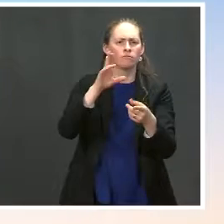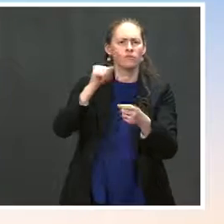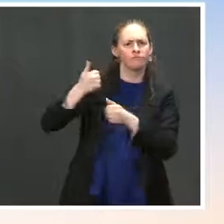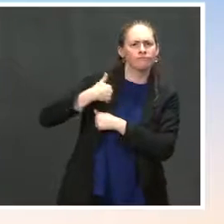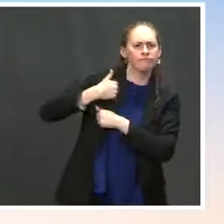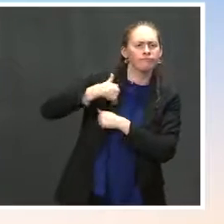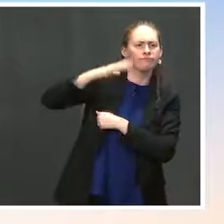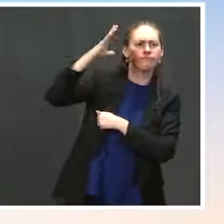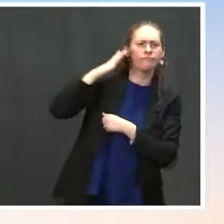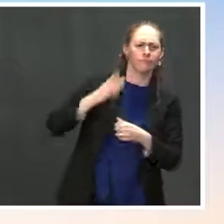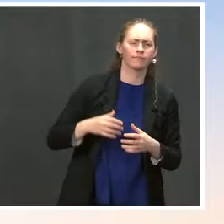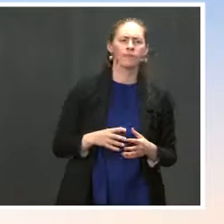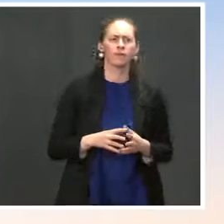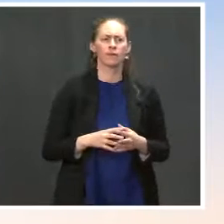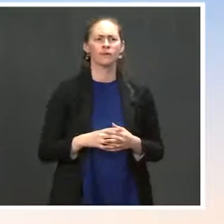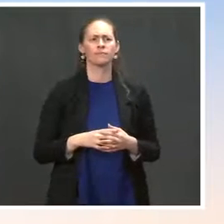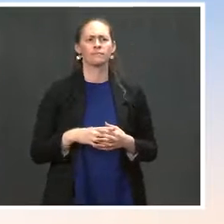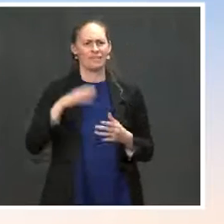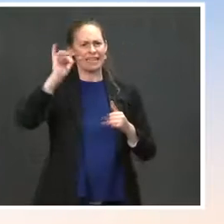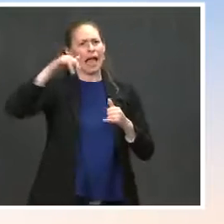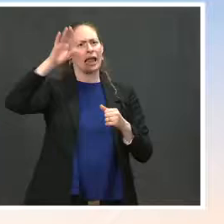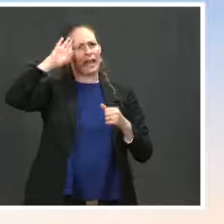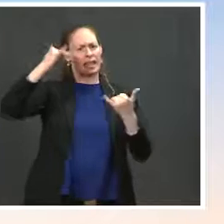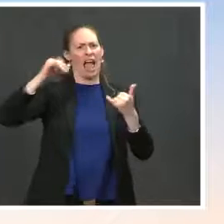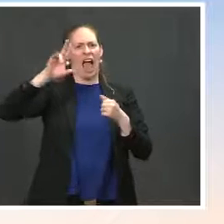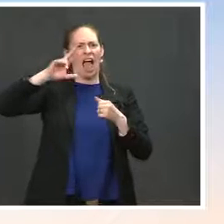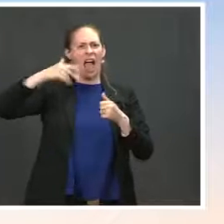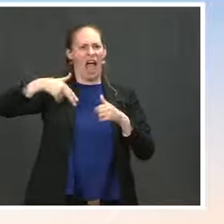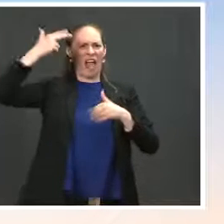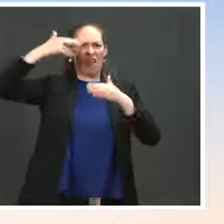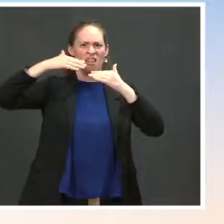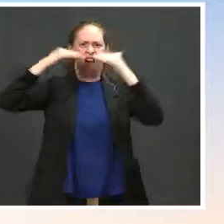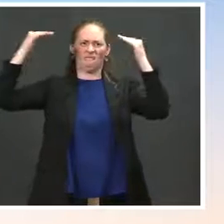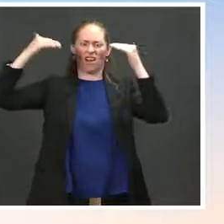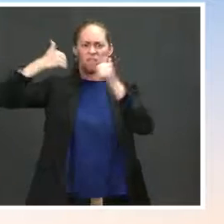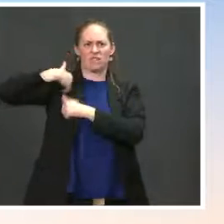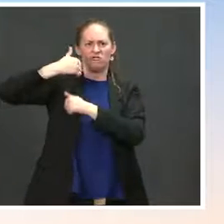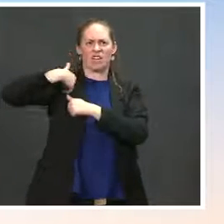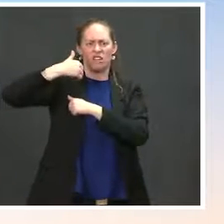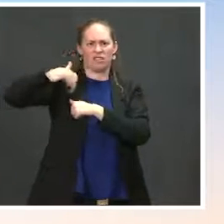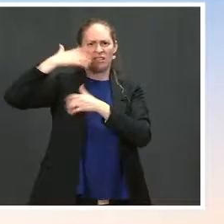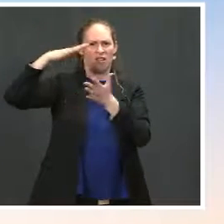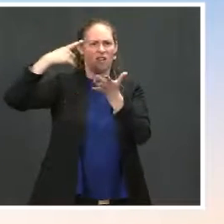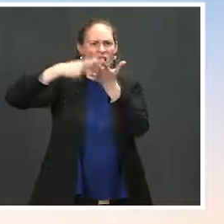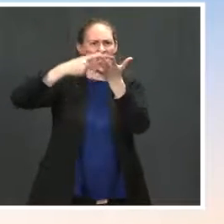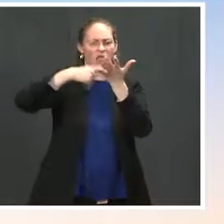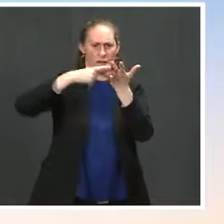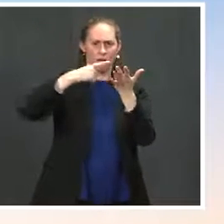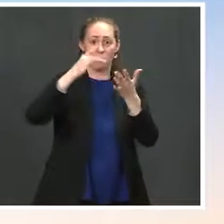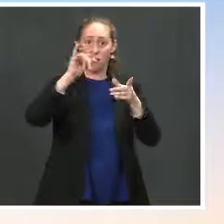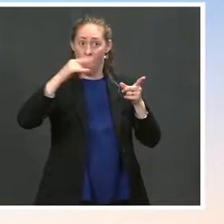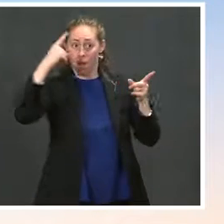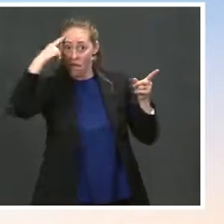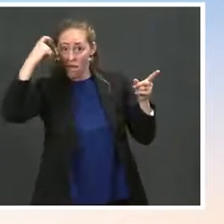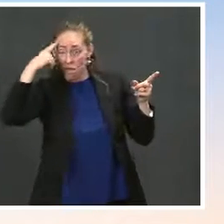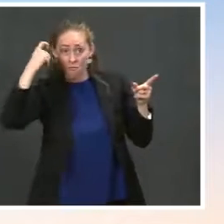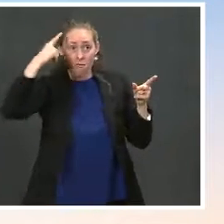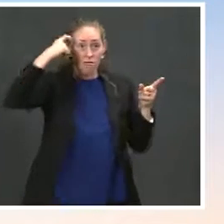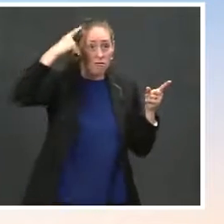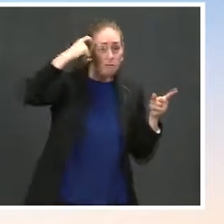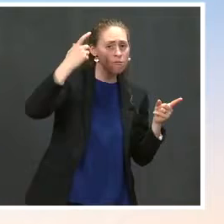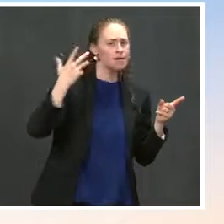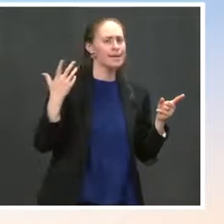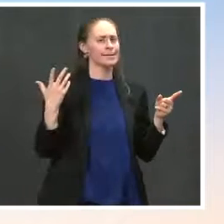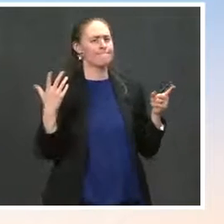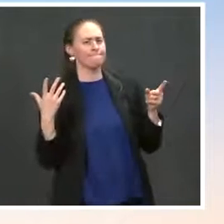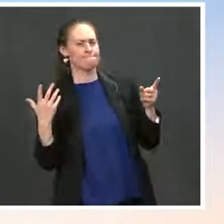a very high-level member of the military spoke to this and denied those accusations or allegations, and said there were he did not have